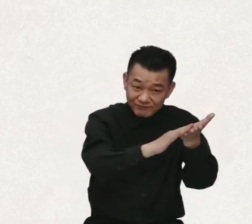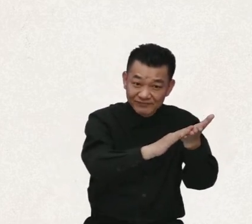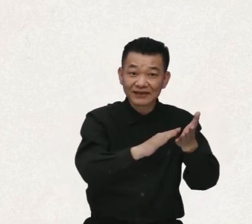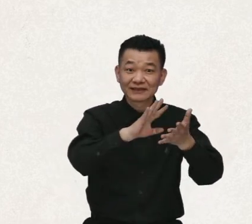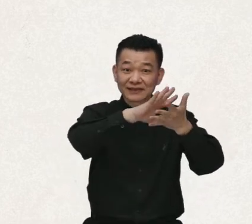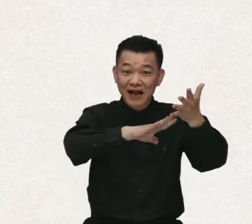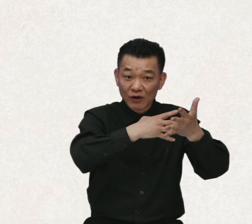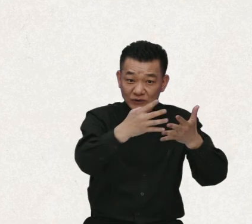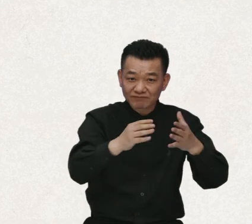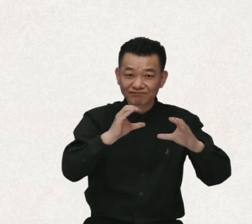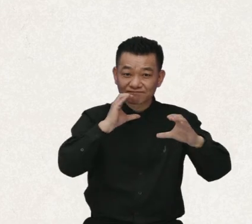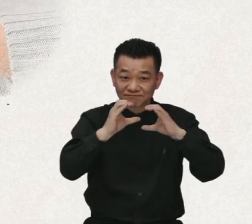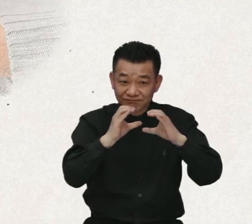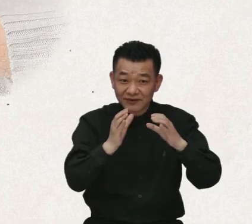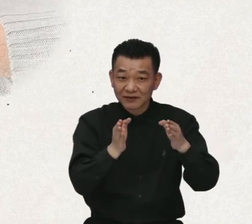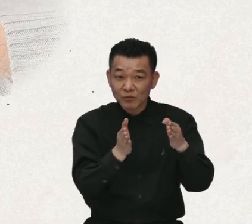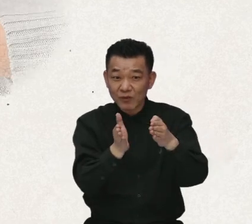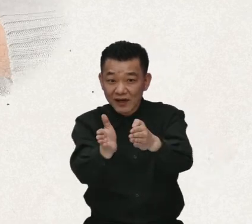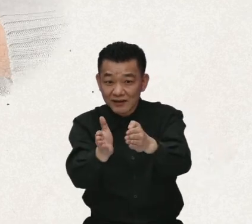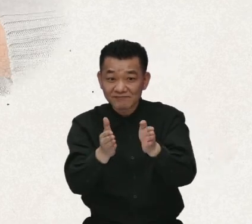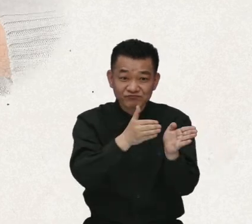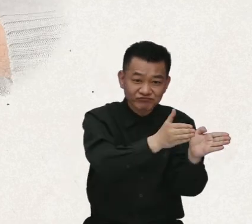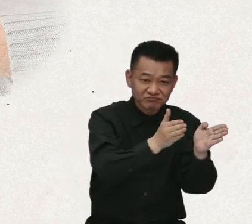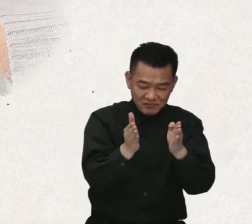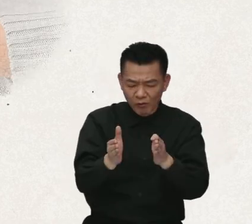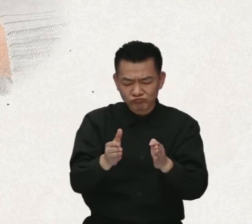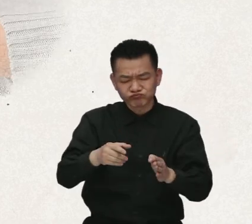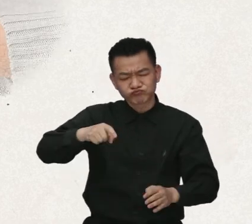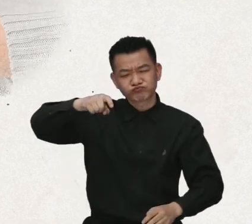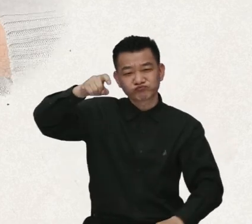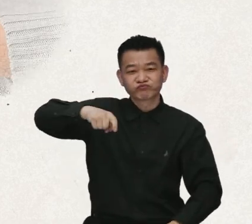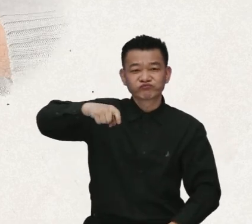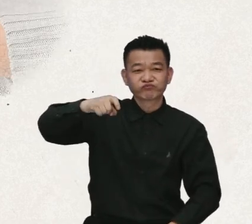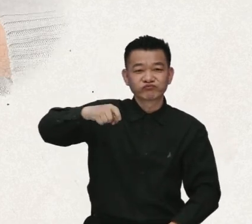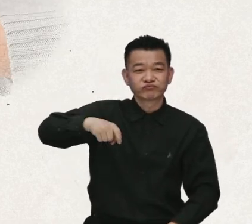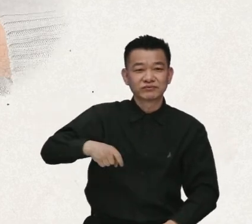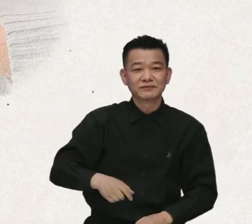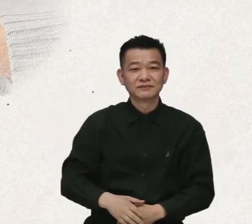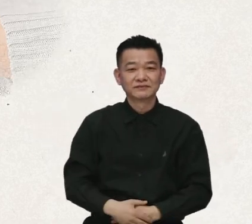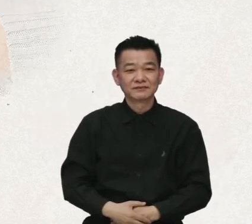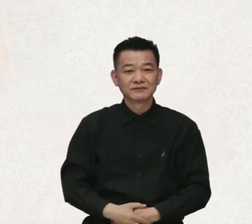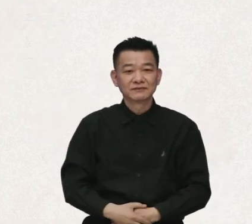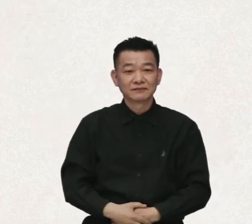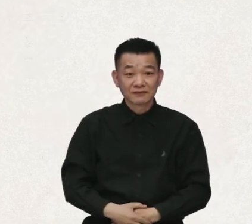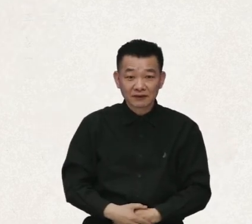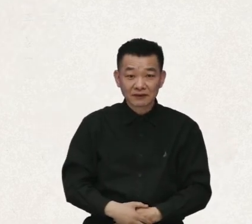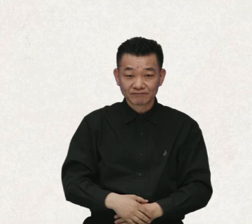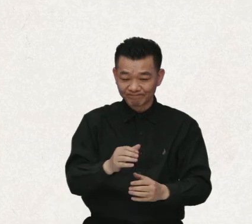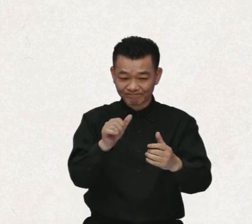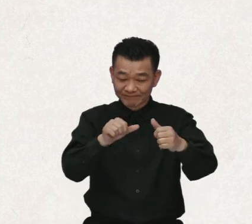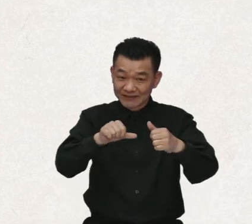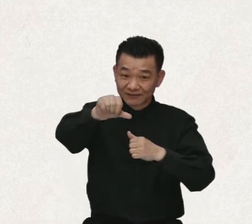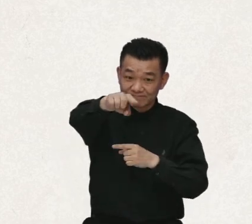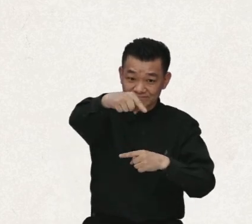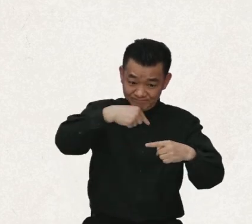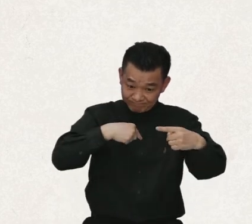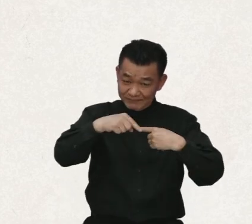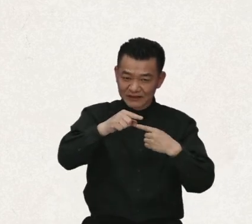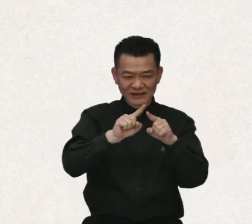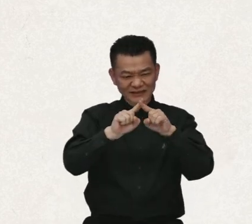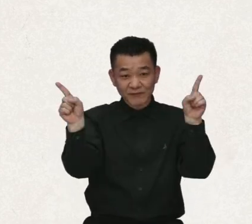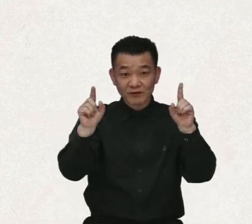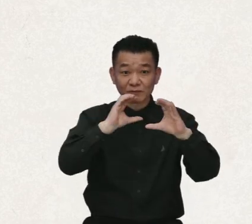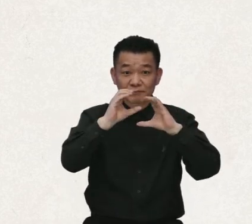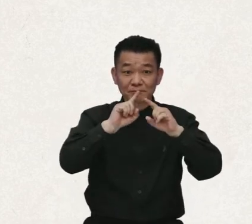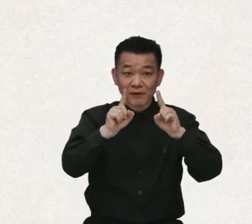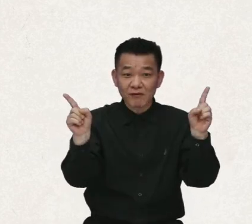is, recognizing Braille and sign languages as communication method, is required. Although the means may be different